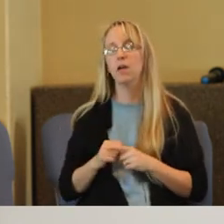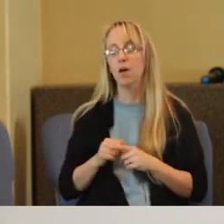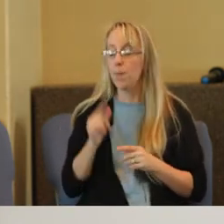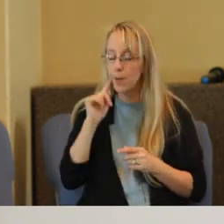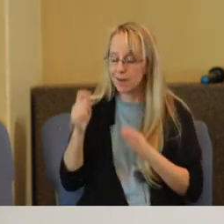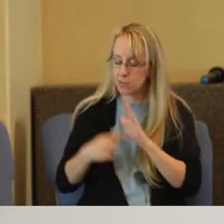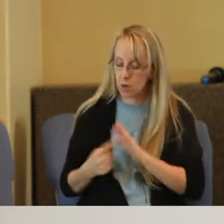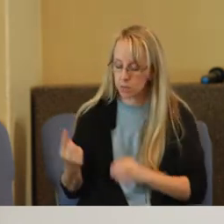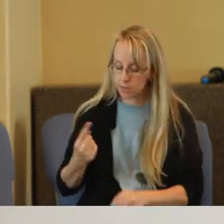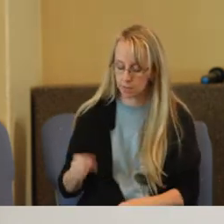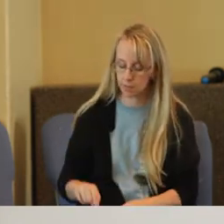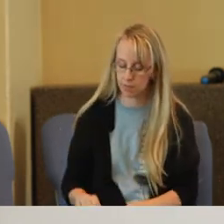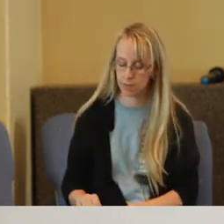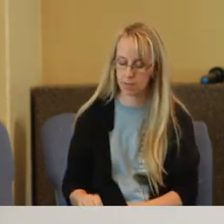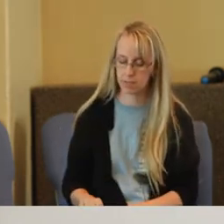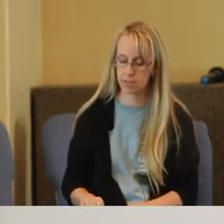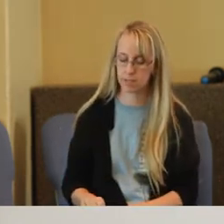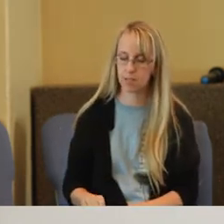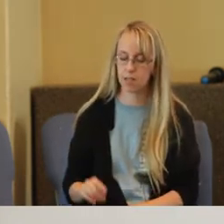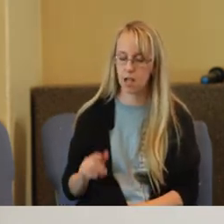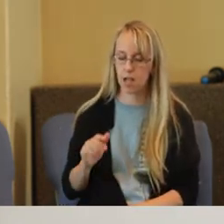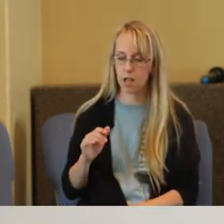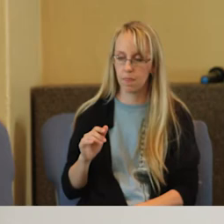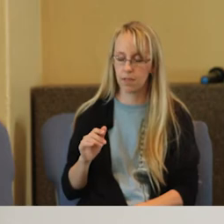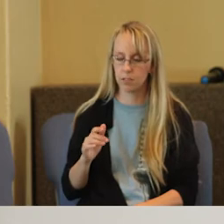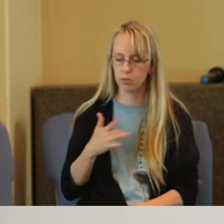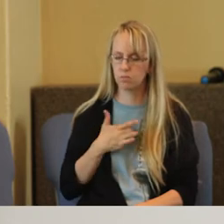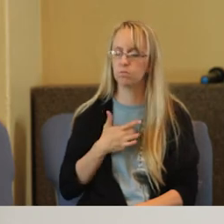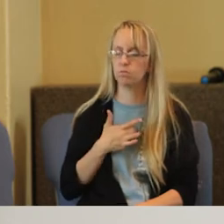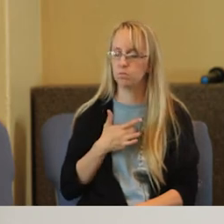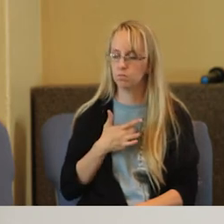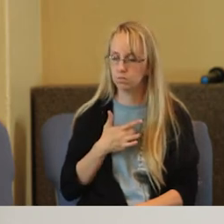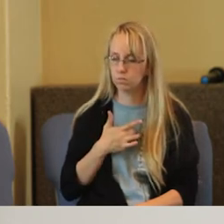that just strikes me as being,